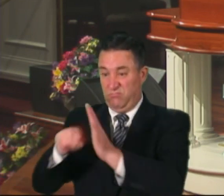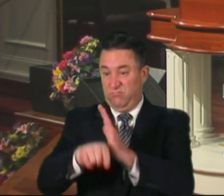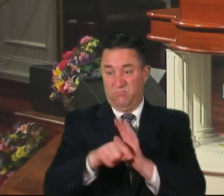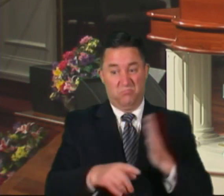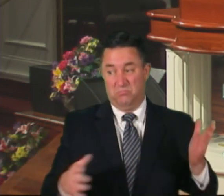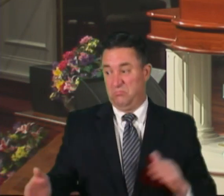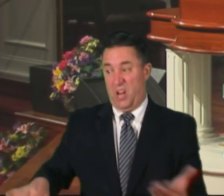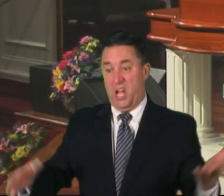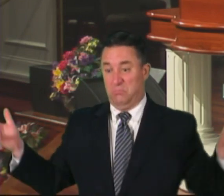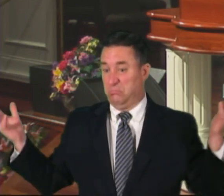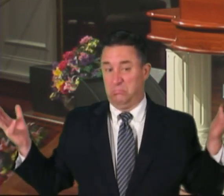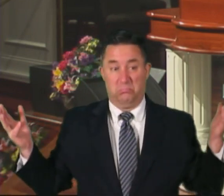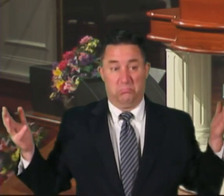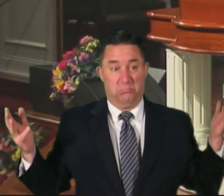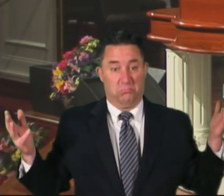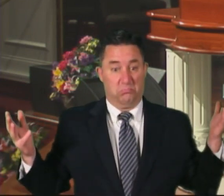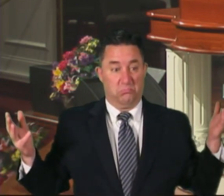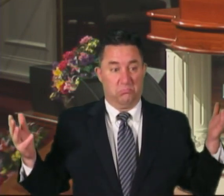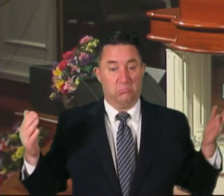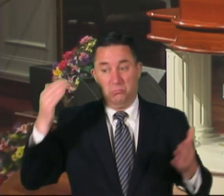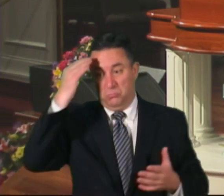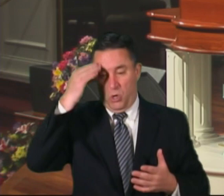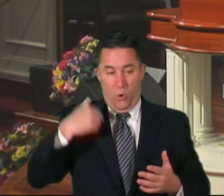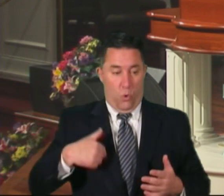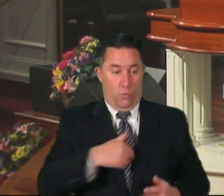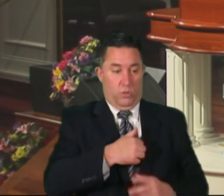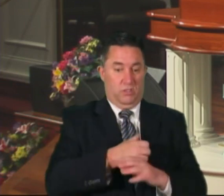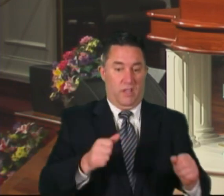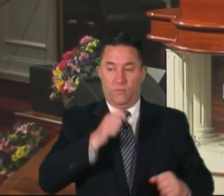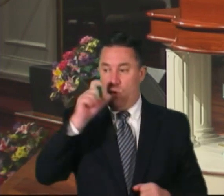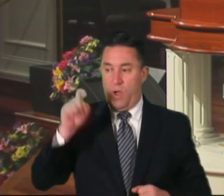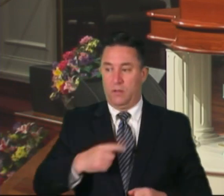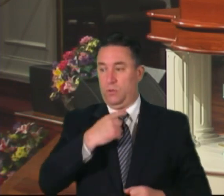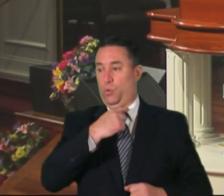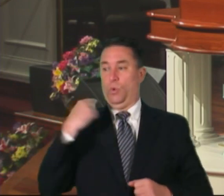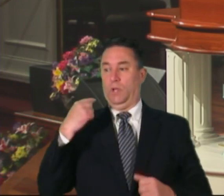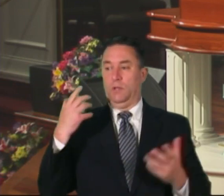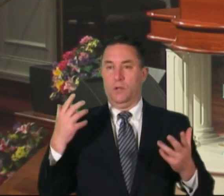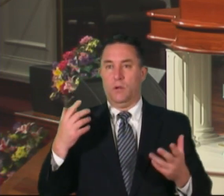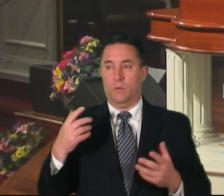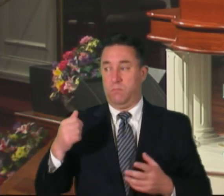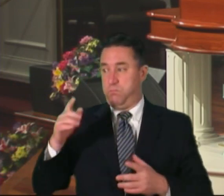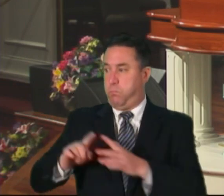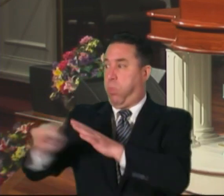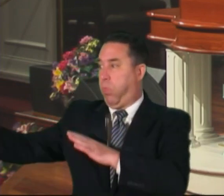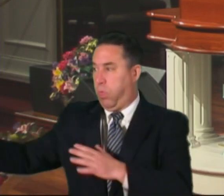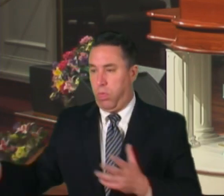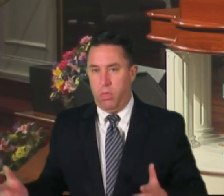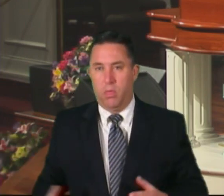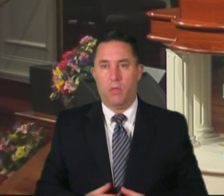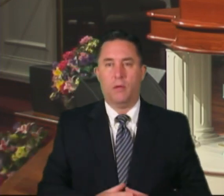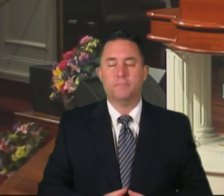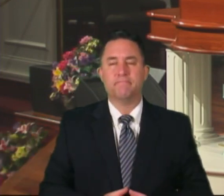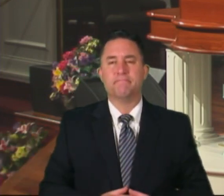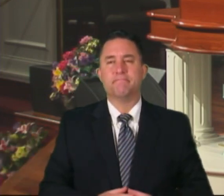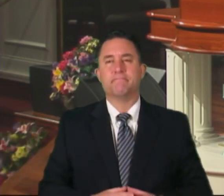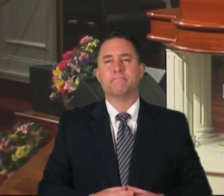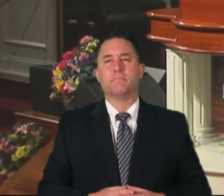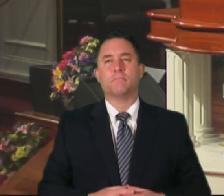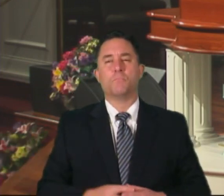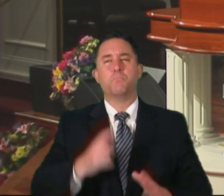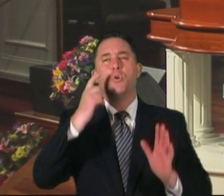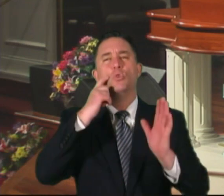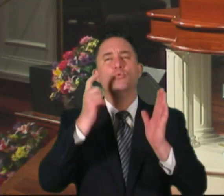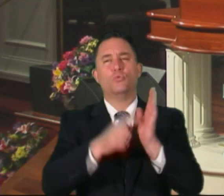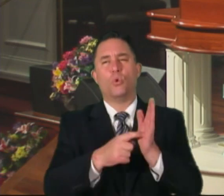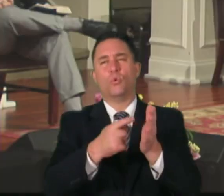and they died. And then we know we're safe. We won't have to take a gamble on that. One of those guys is getting away. And But notice